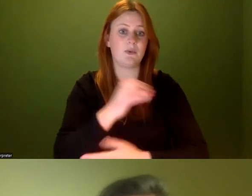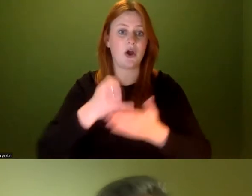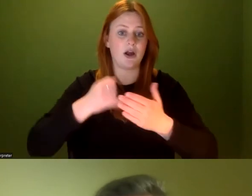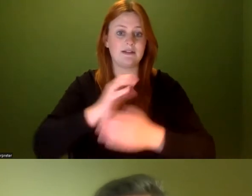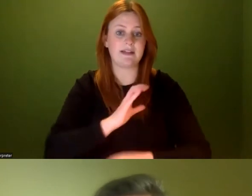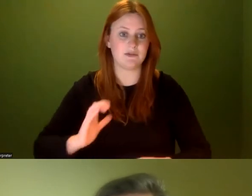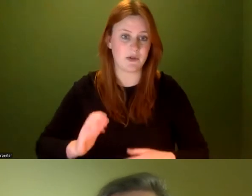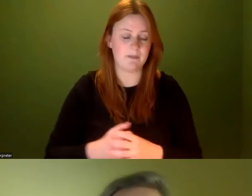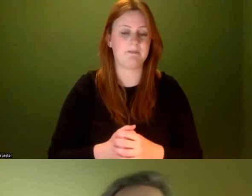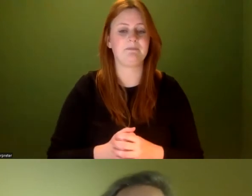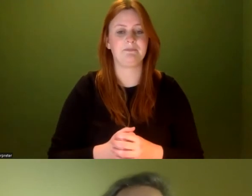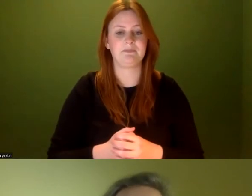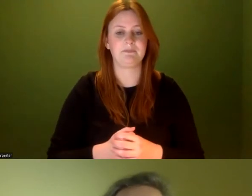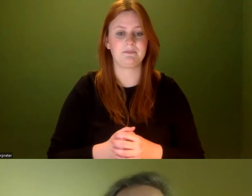Manitoba.